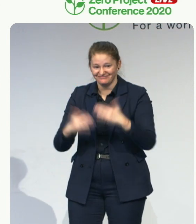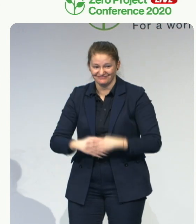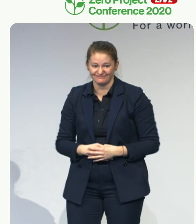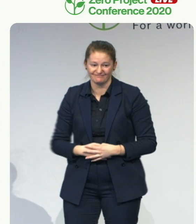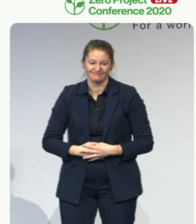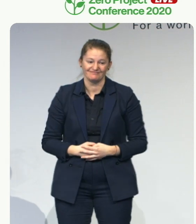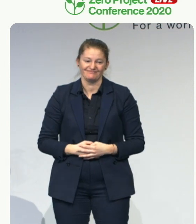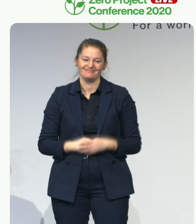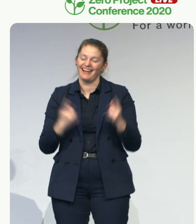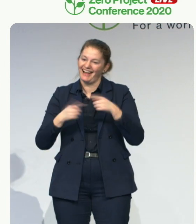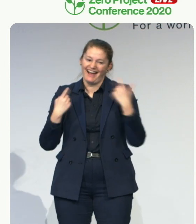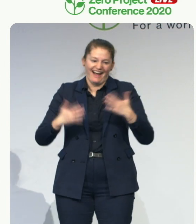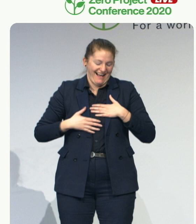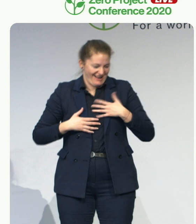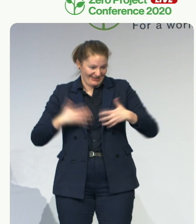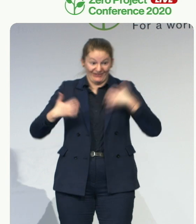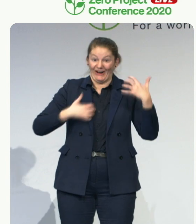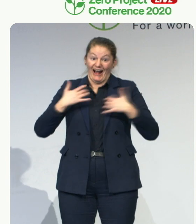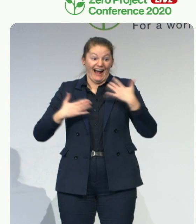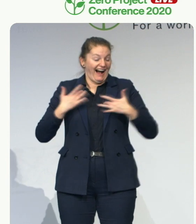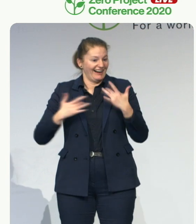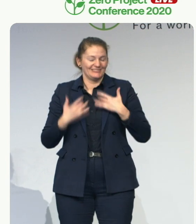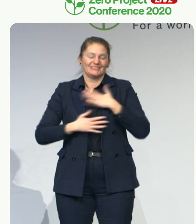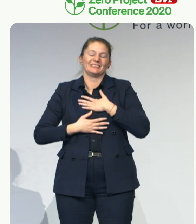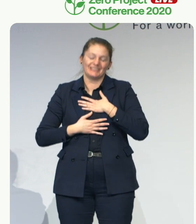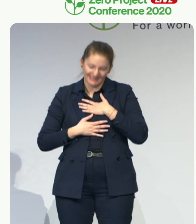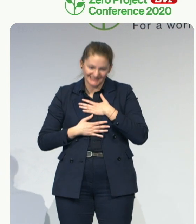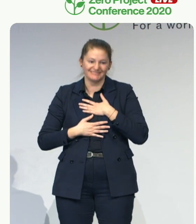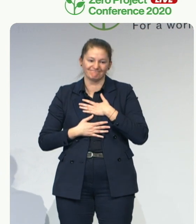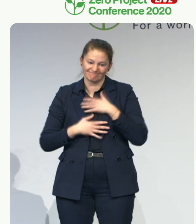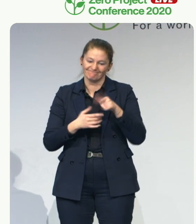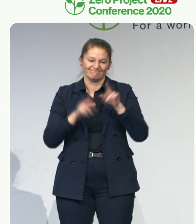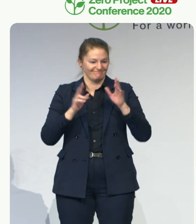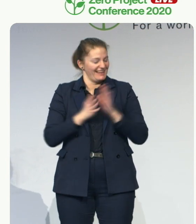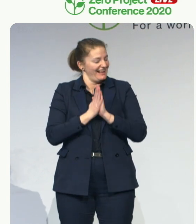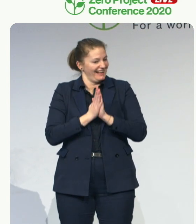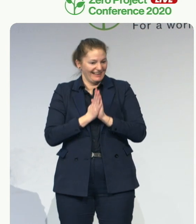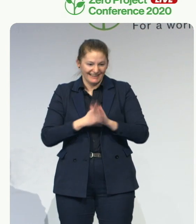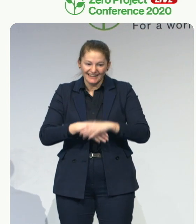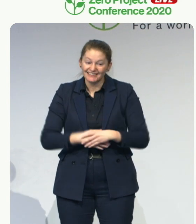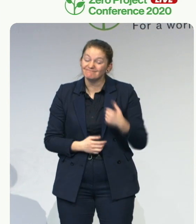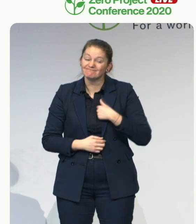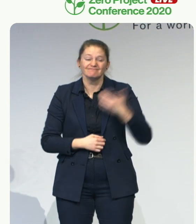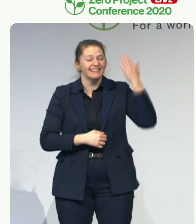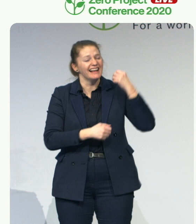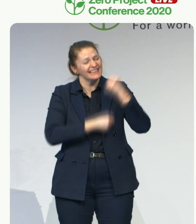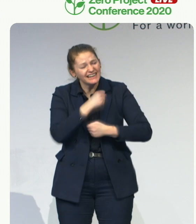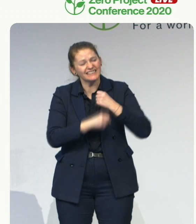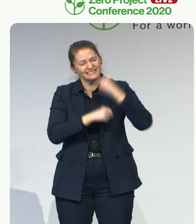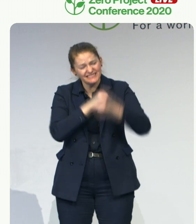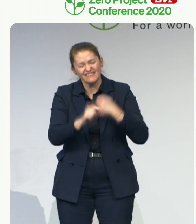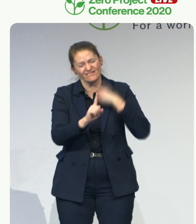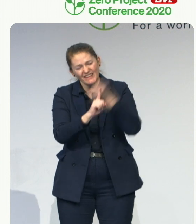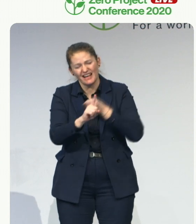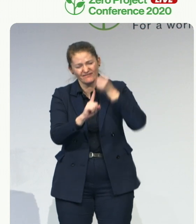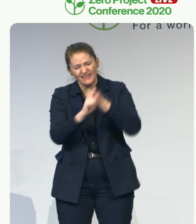this alliance, and we have been working so hard the last year for the Zero project community. Descúbreme believes